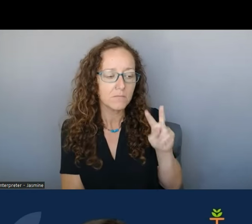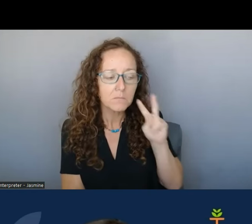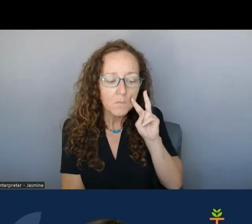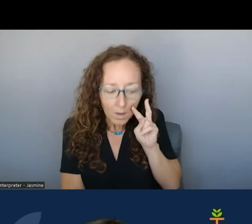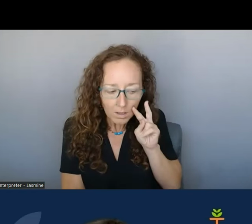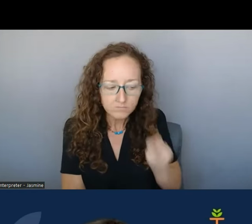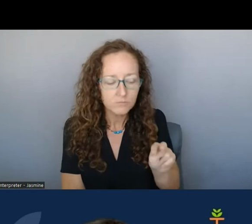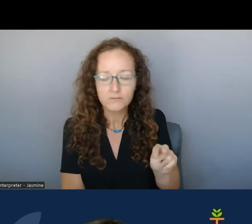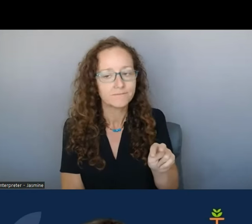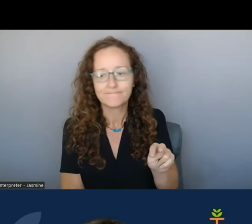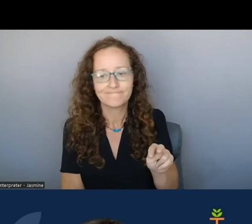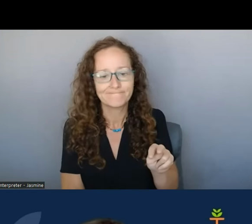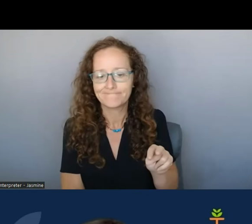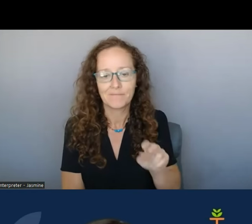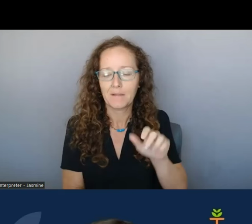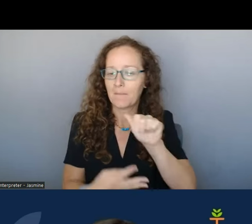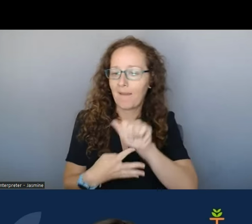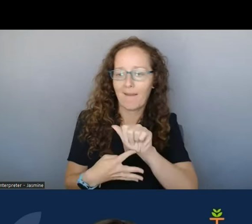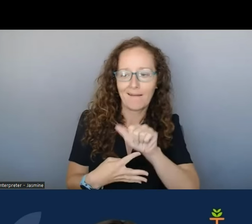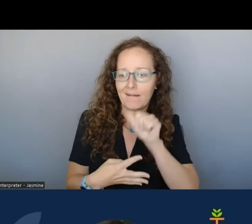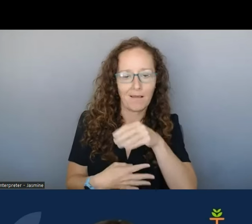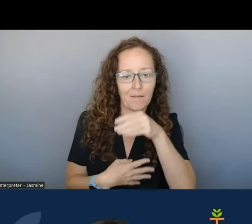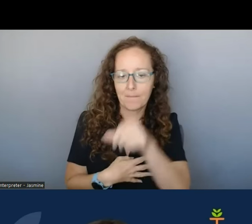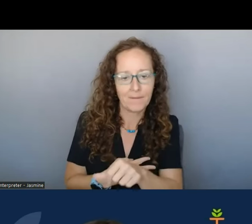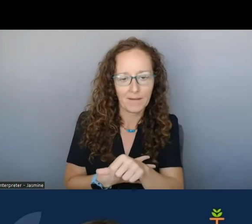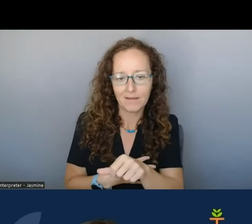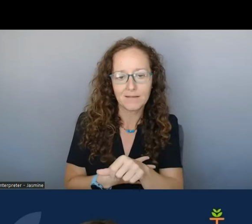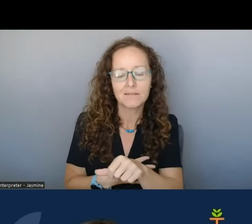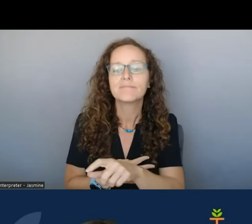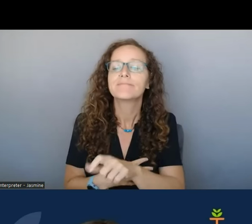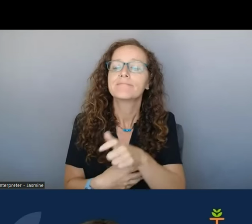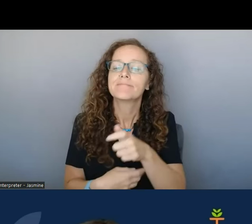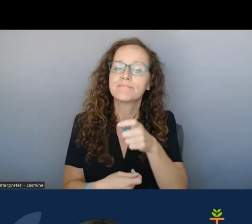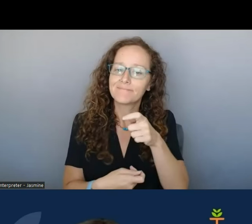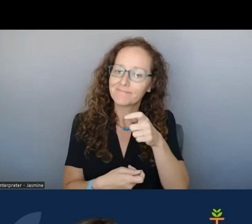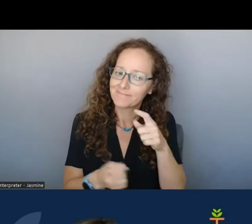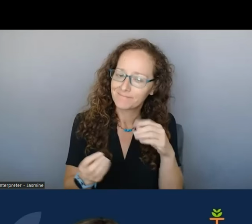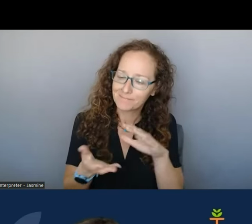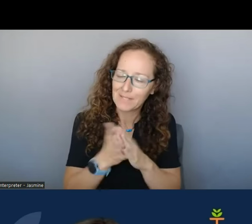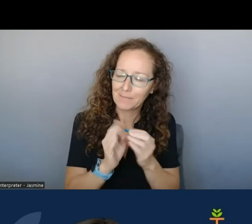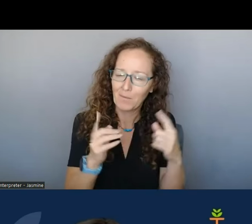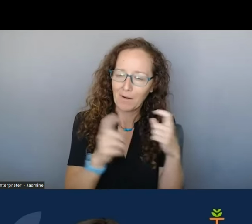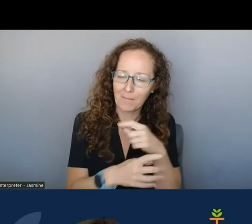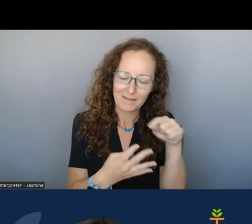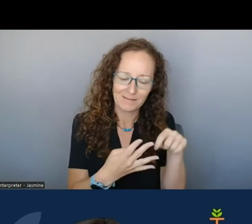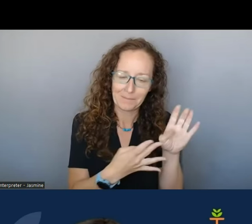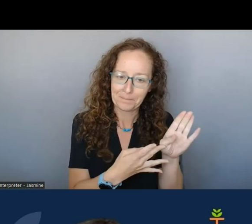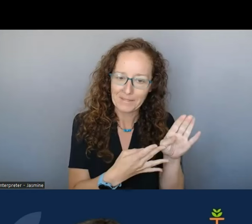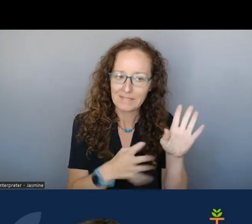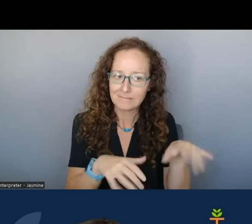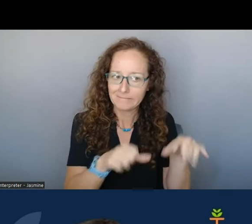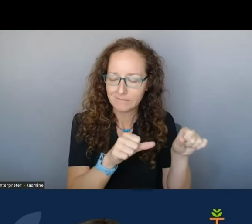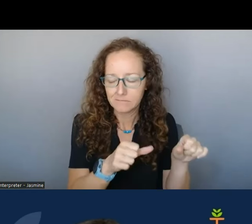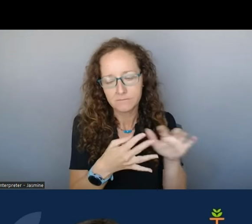has cost implications. That's covered under Part B, which we're going to talk about in a bit here. Skilled